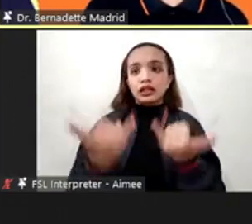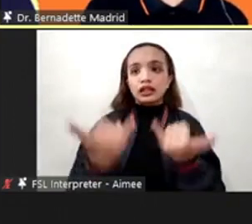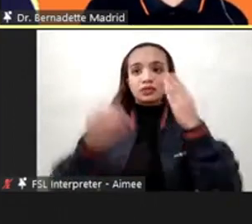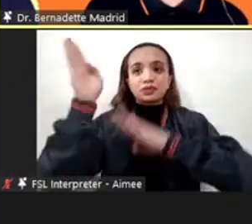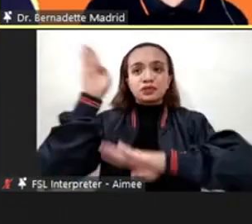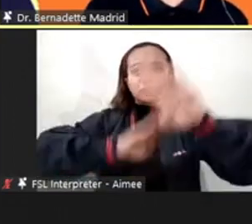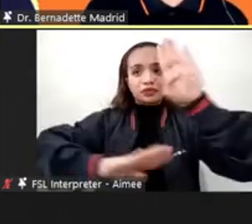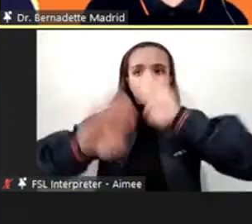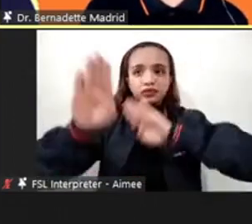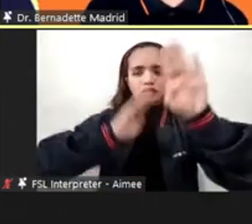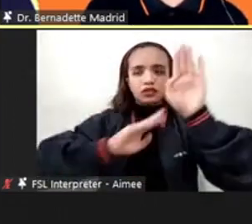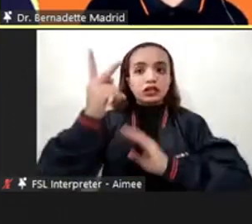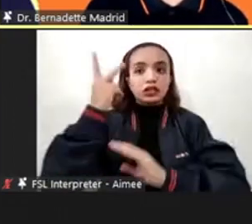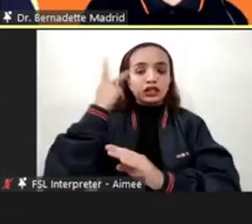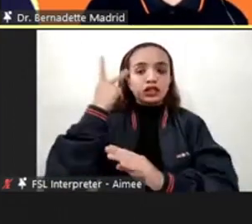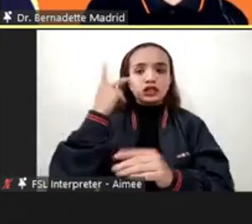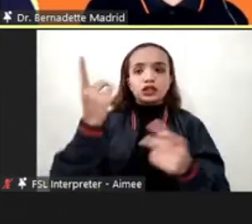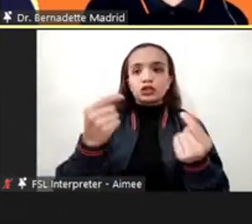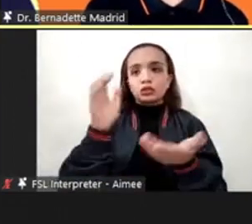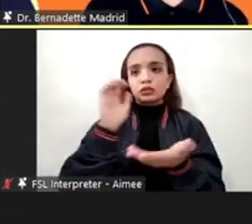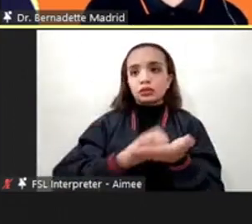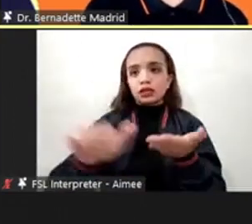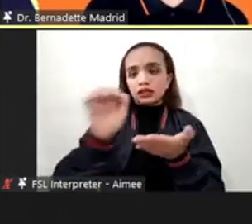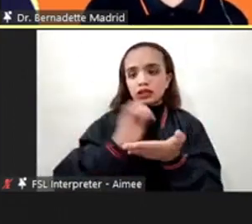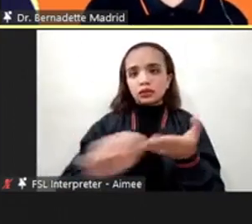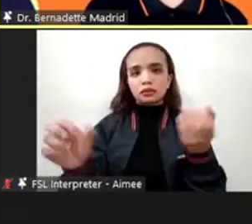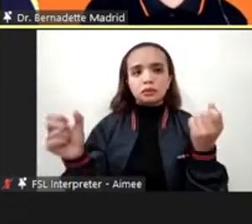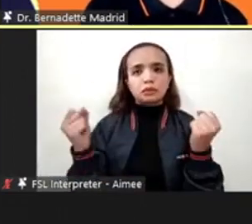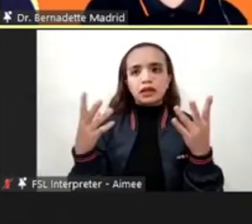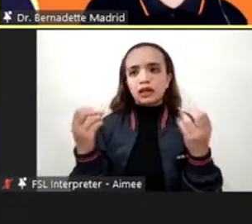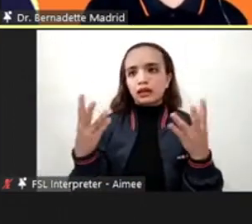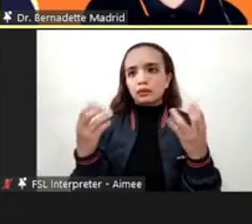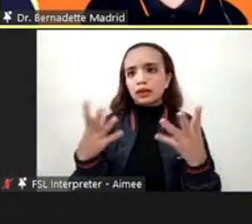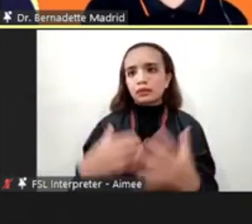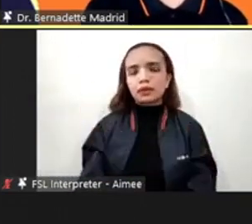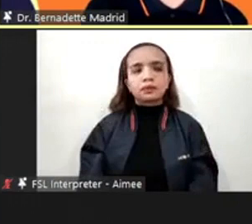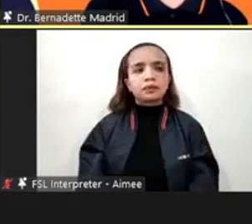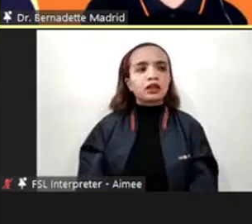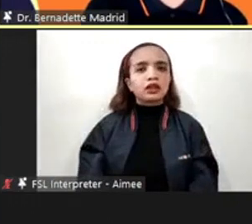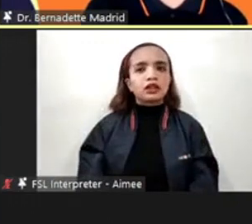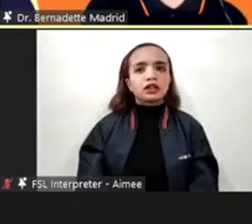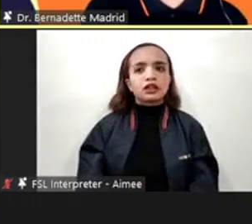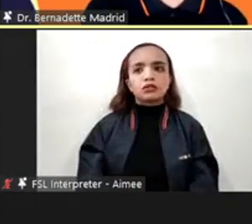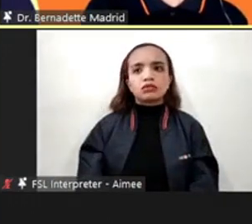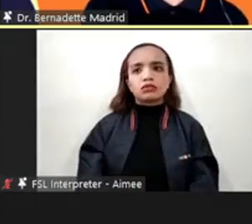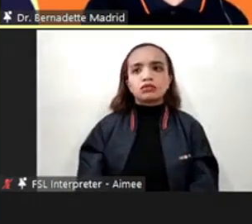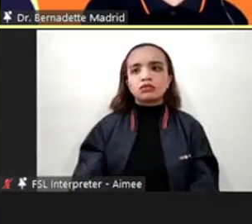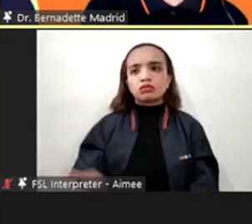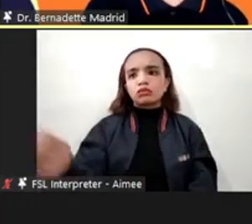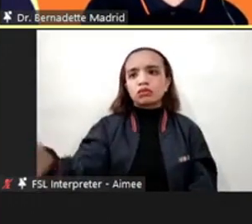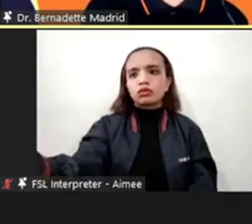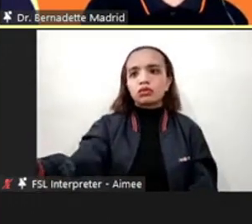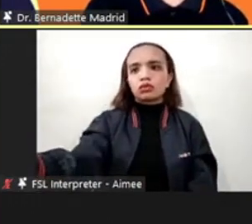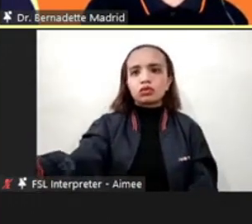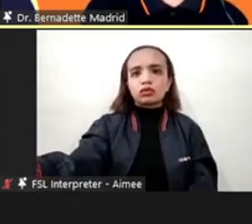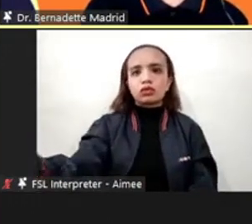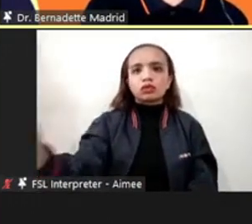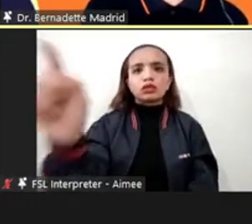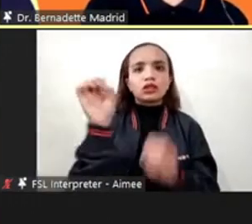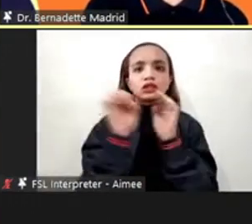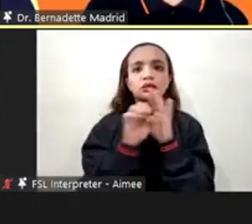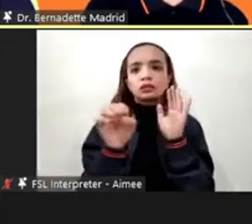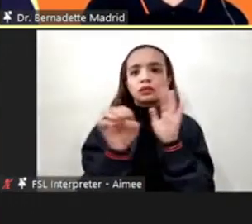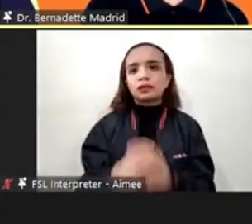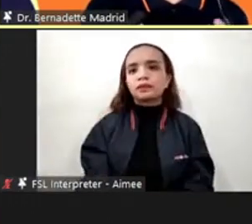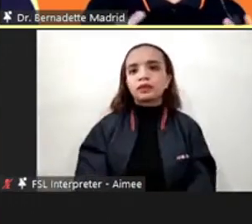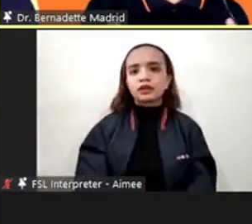at business practices, marami kasi mga business practices that we can learn from. What they have found that